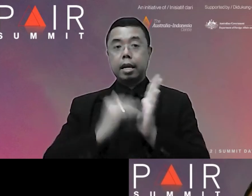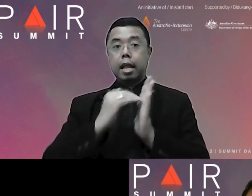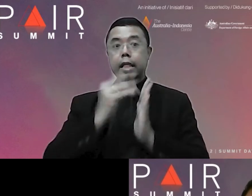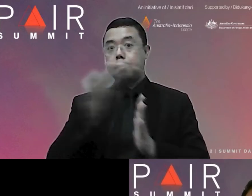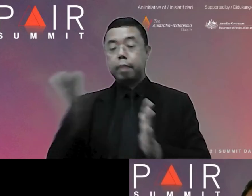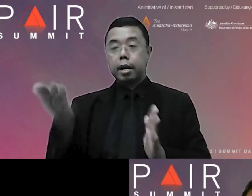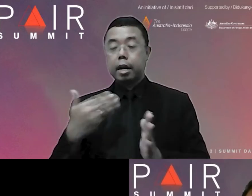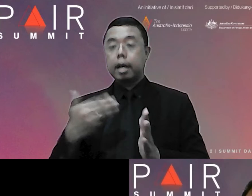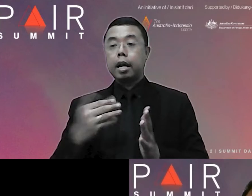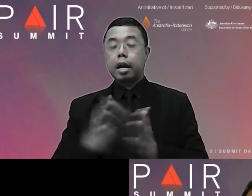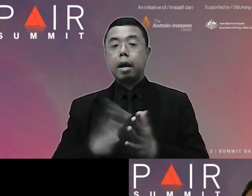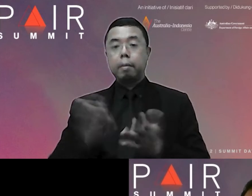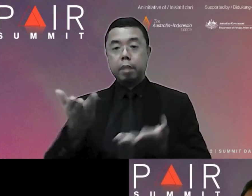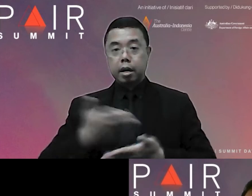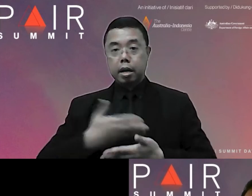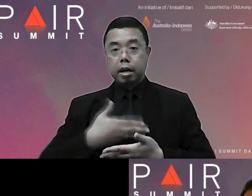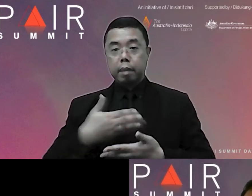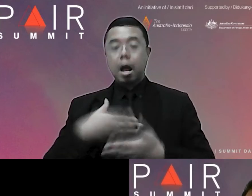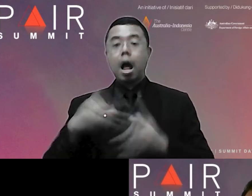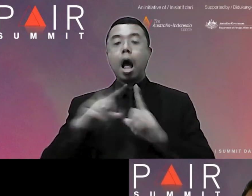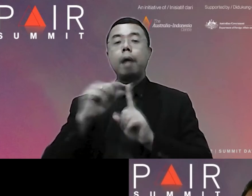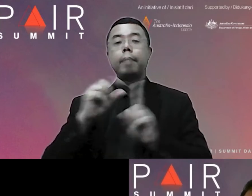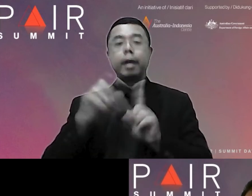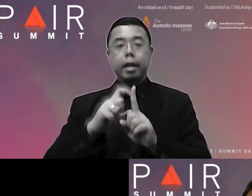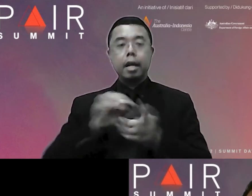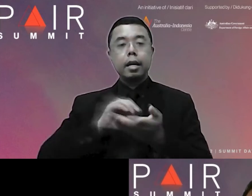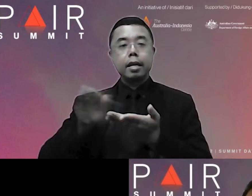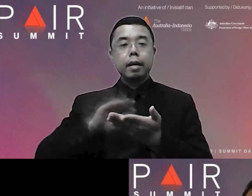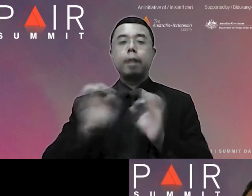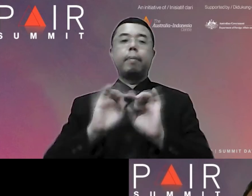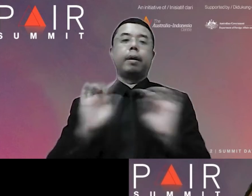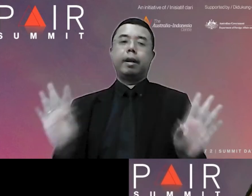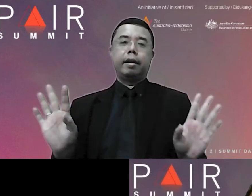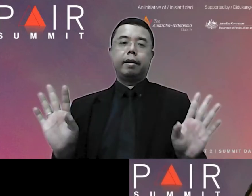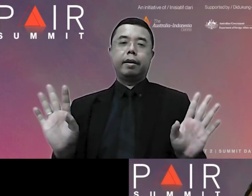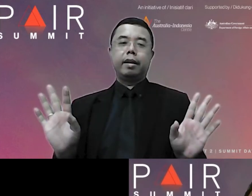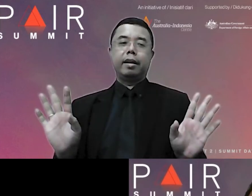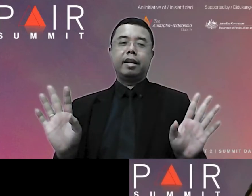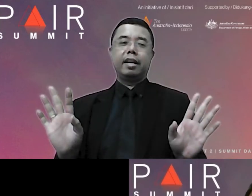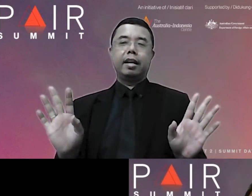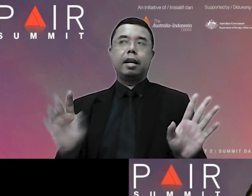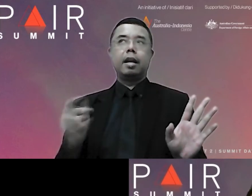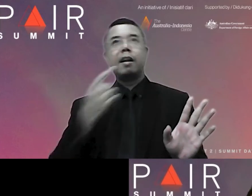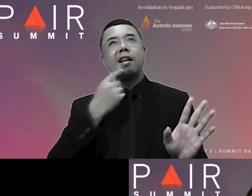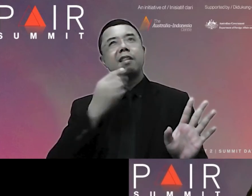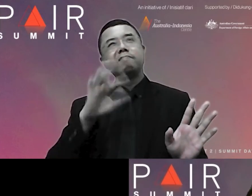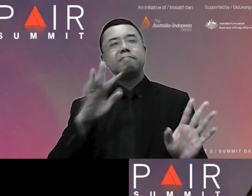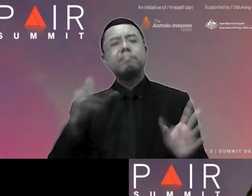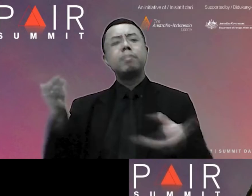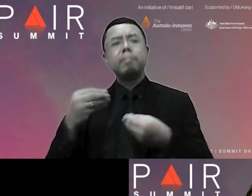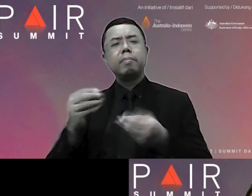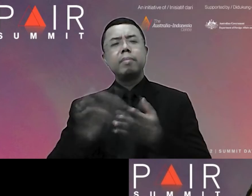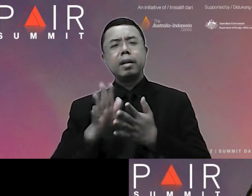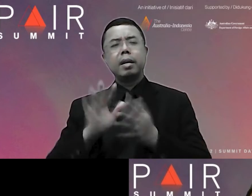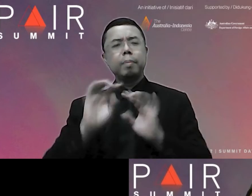PPE, and they sometimes, you know, provide a different context regarding to the